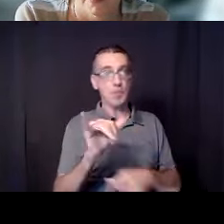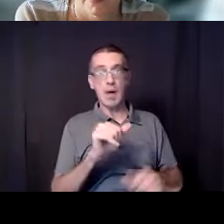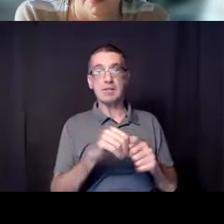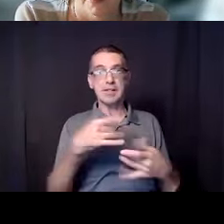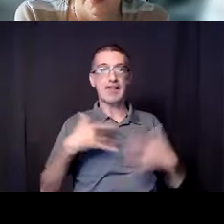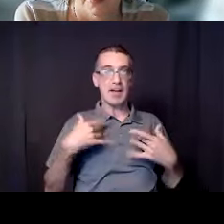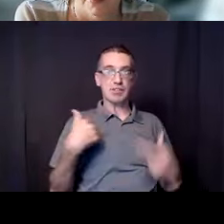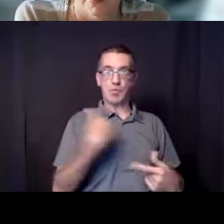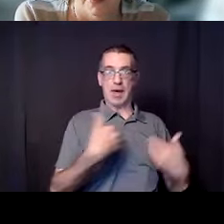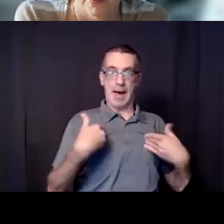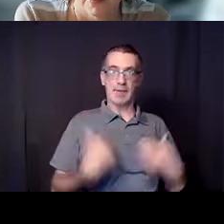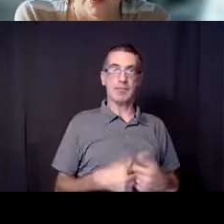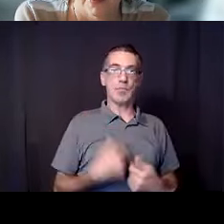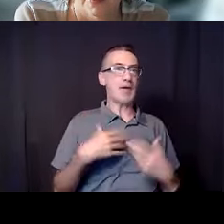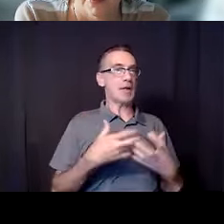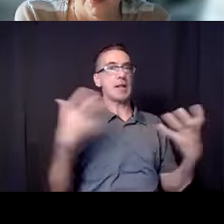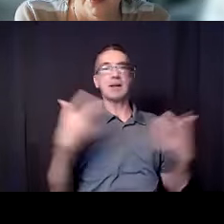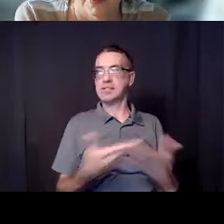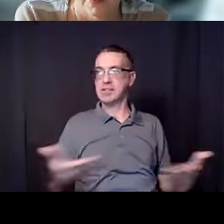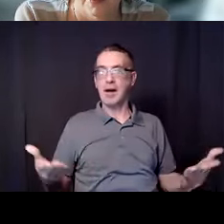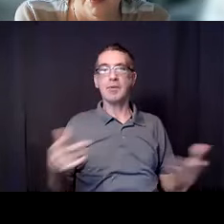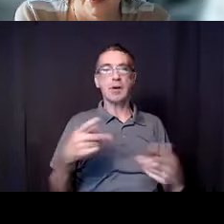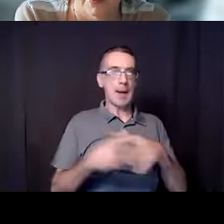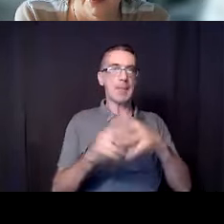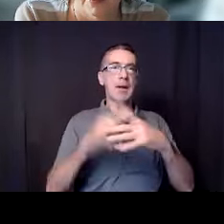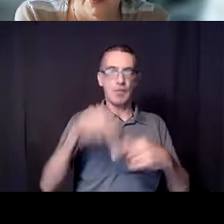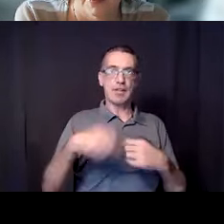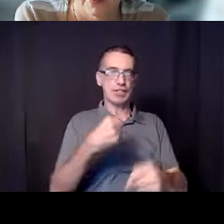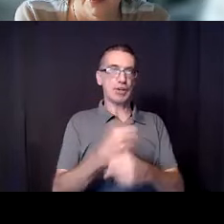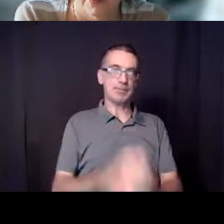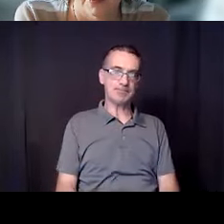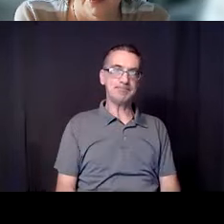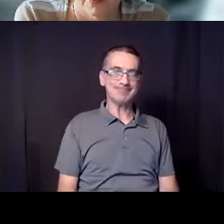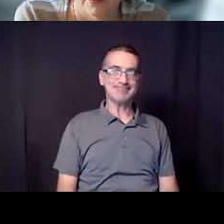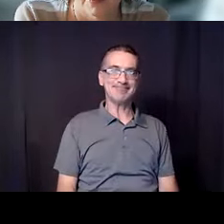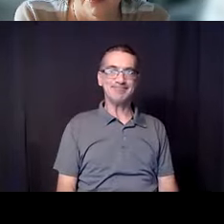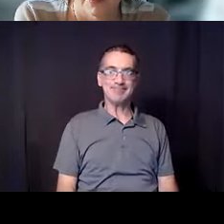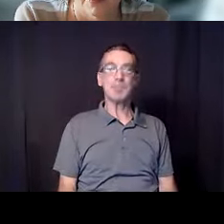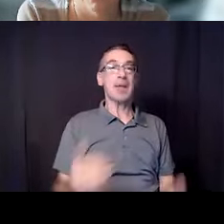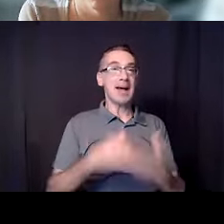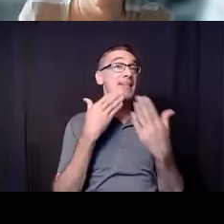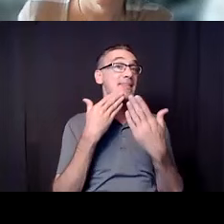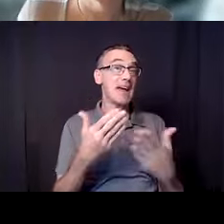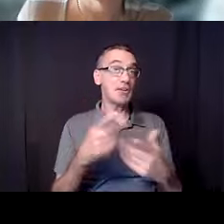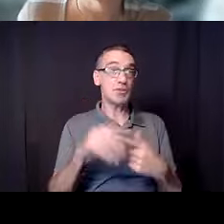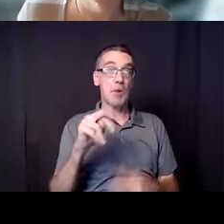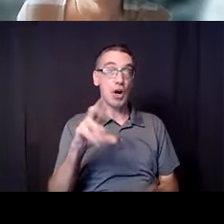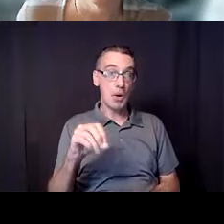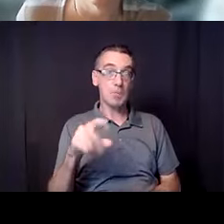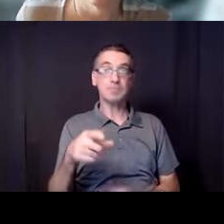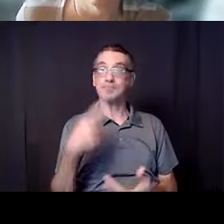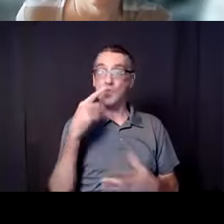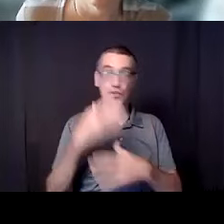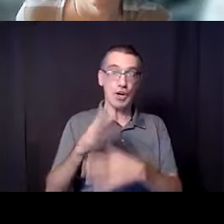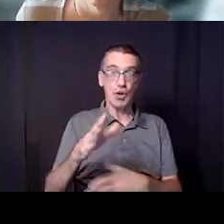the events that we have. We have lots of stuff coming up for this new year. So again, thank you to Marlo for